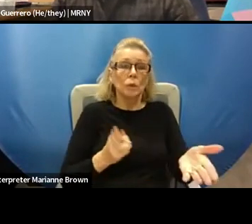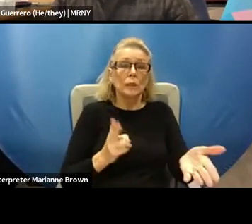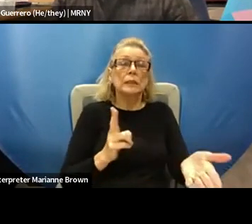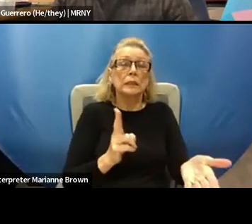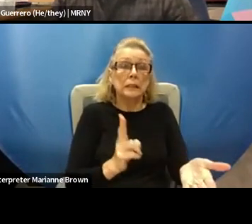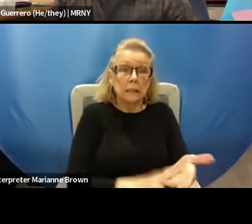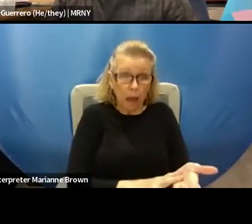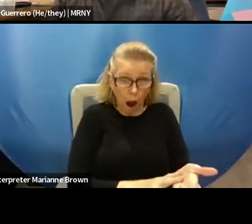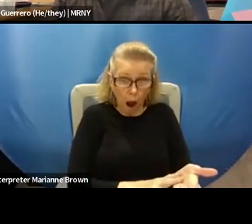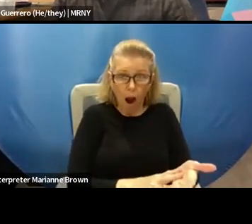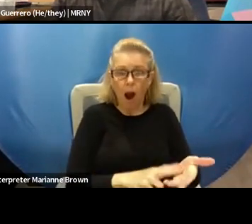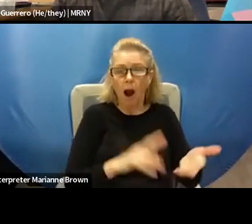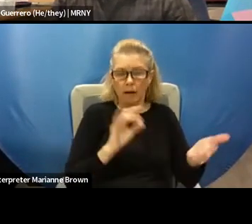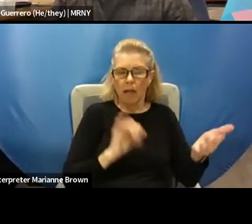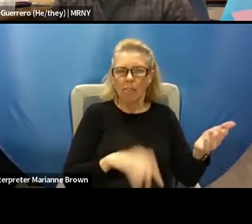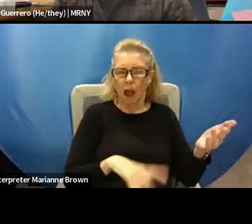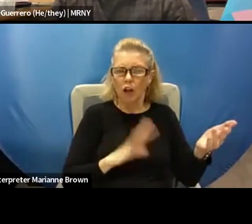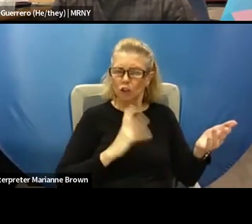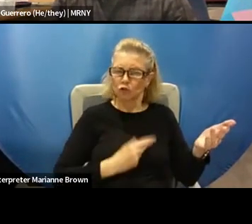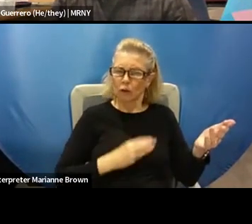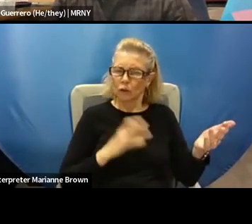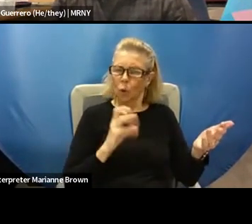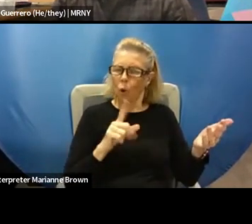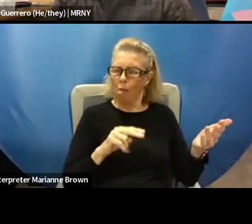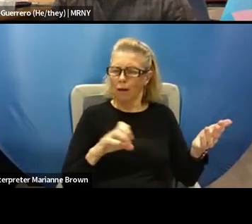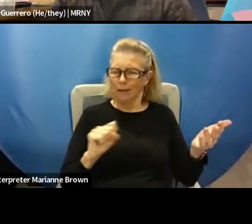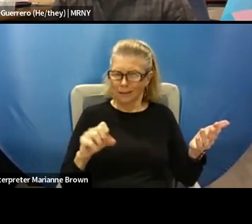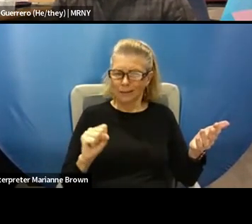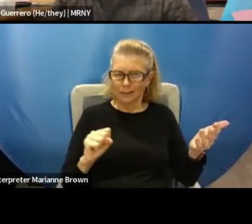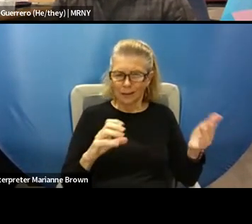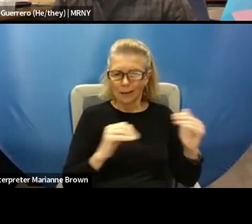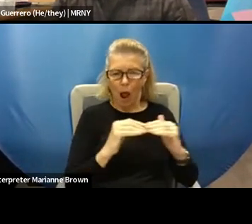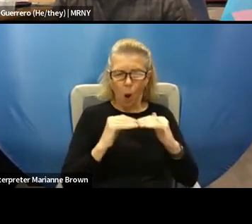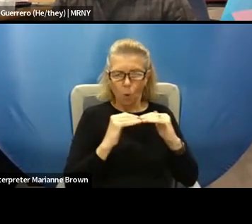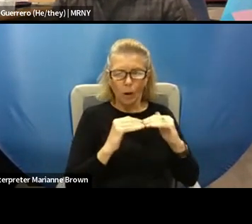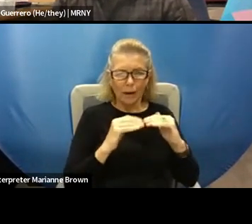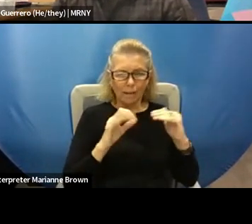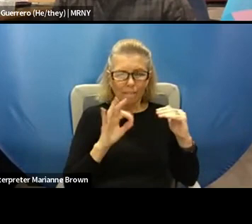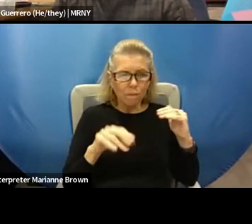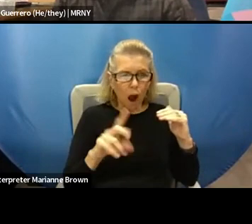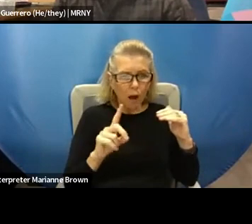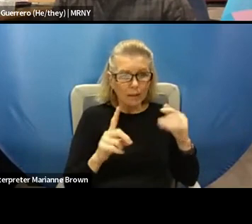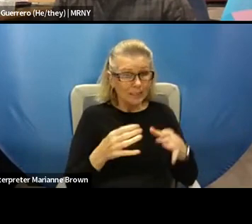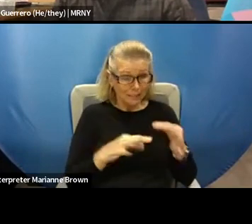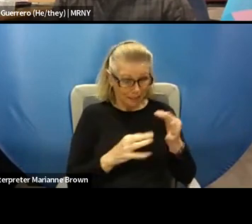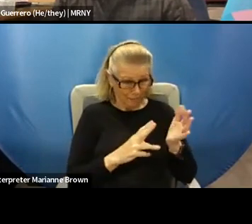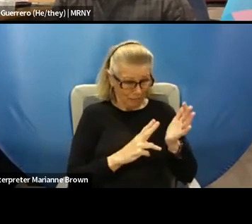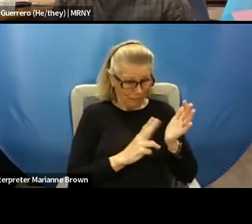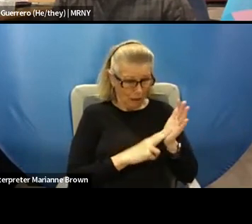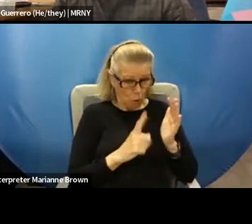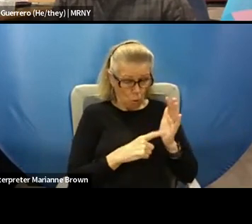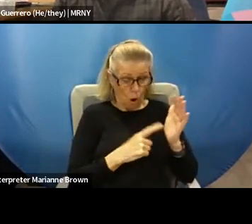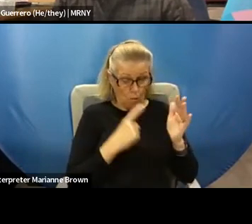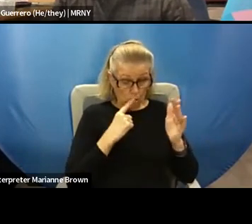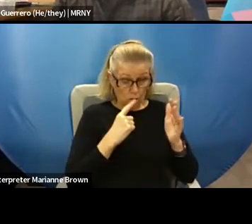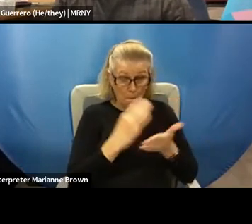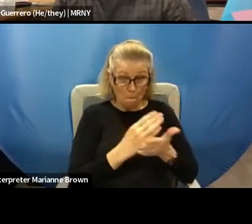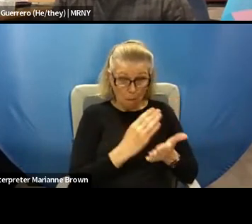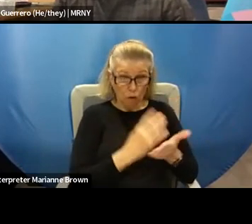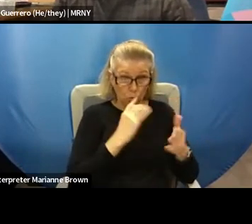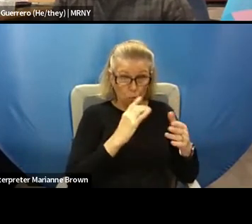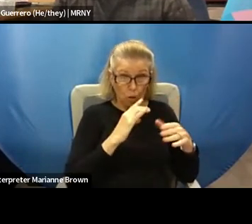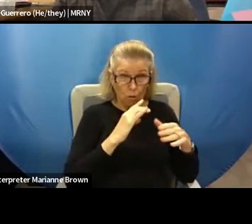Lorena Borjas Trans Wellness and Equity Fund instead of signing it when the budget was enacted. They wait until moments